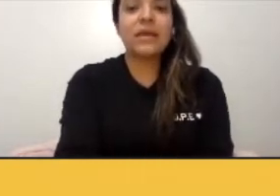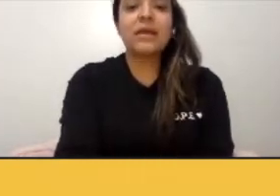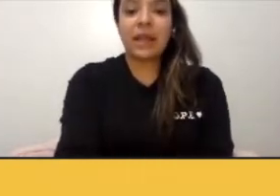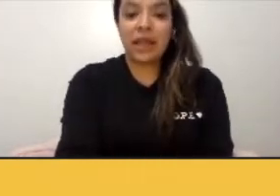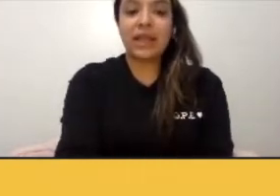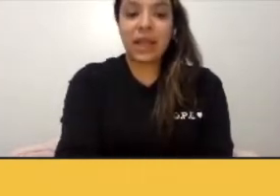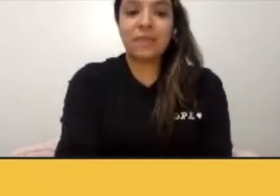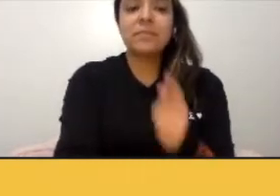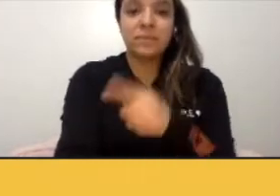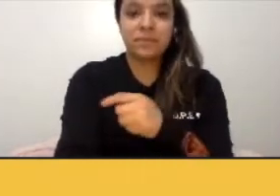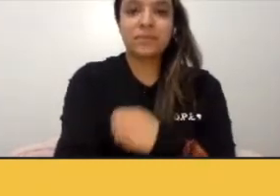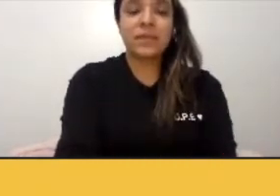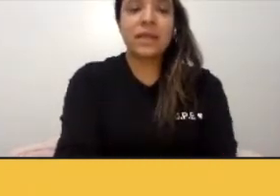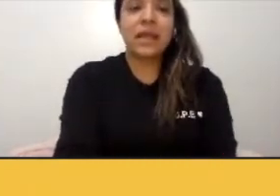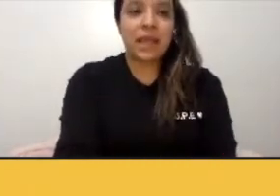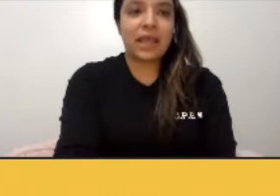A-M-M, A-M,